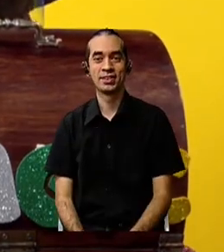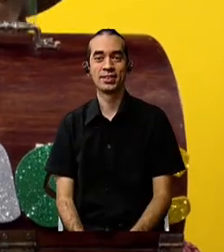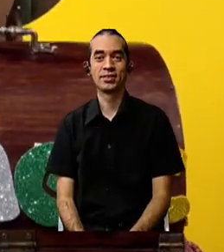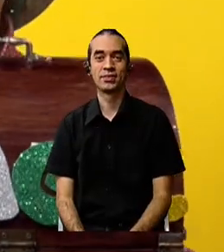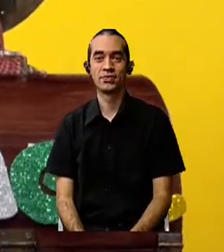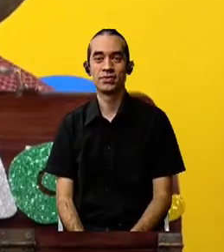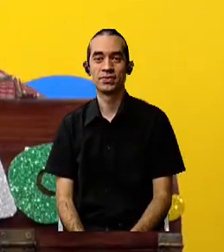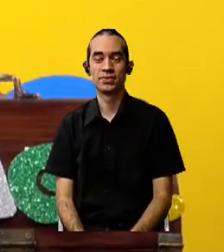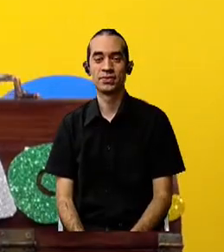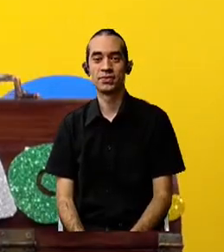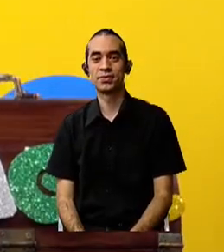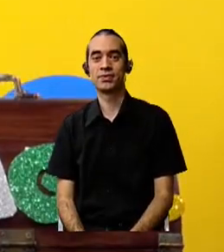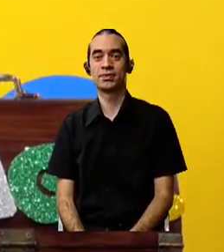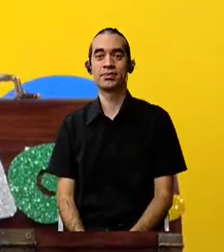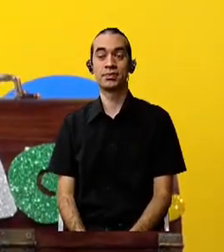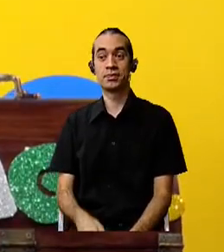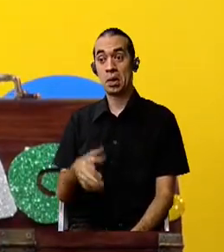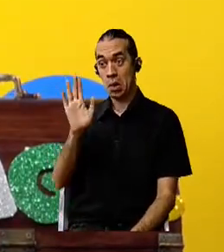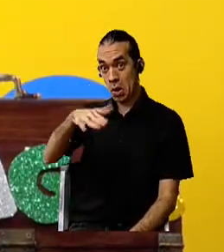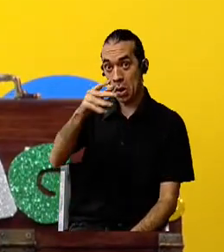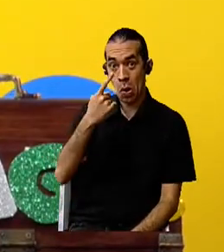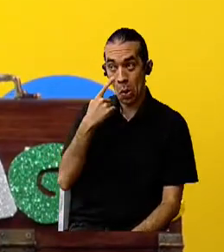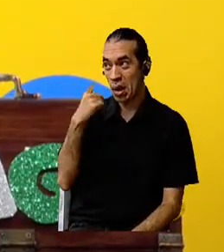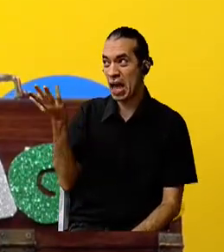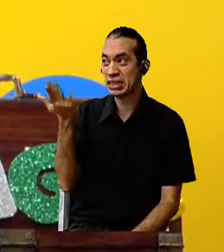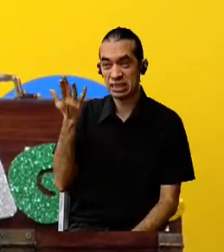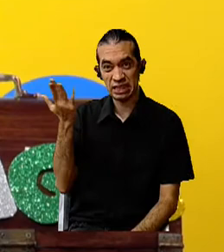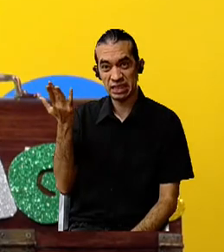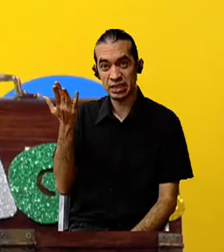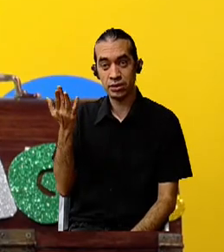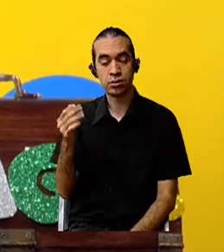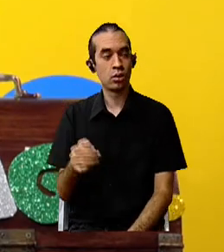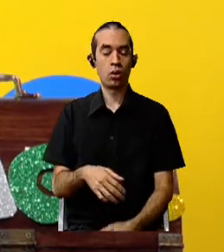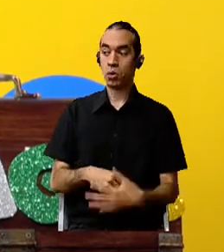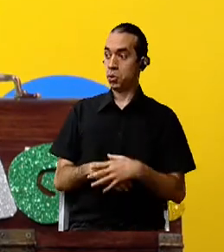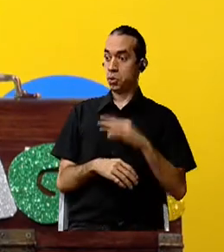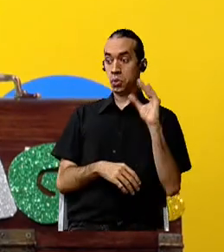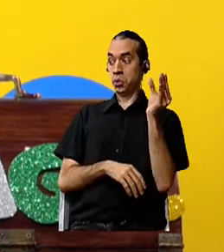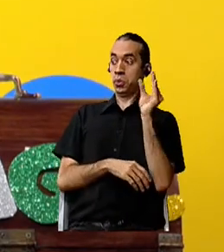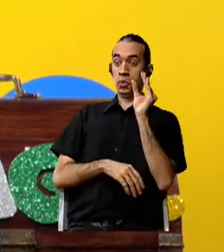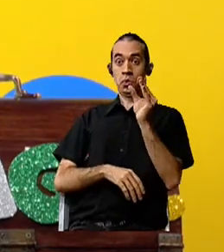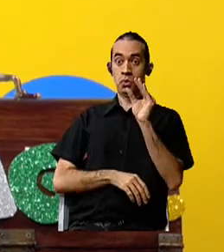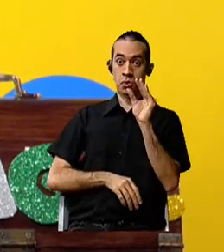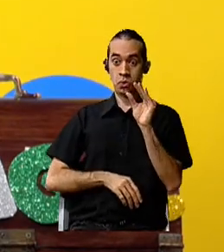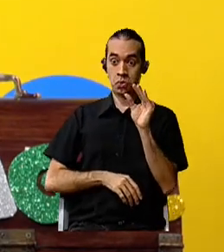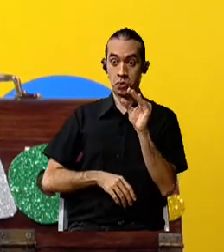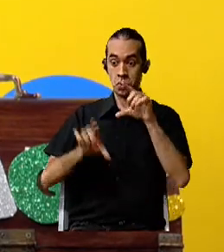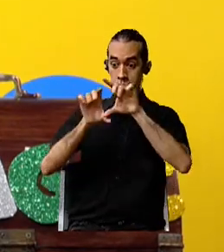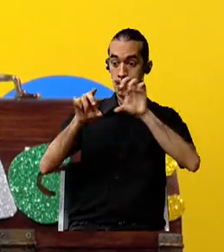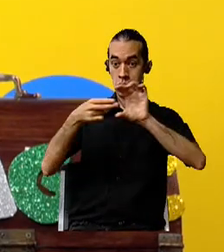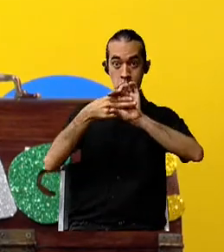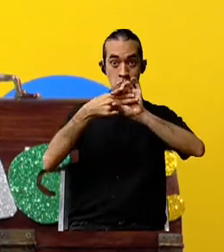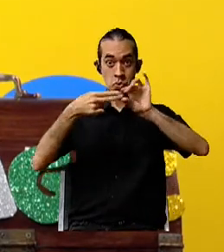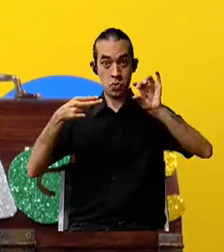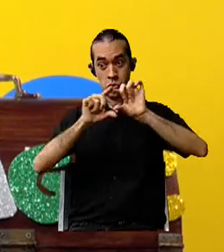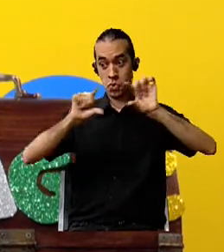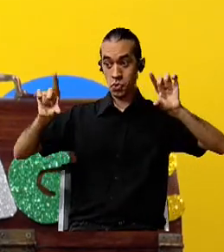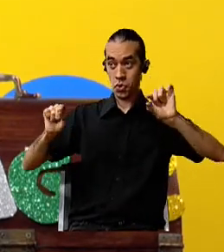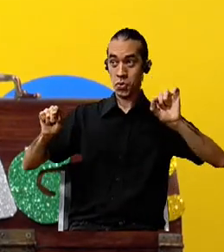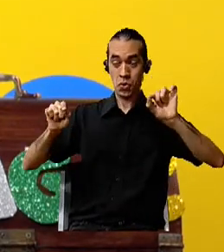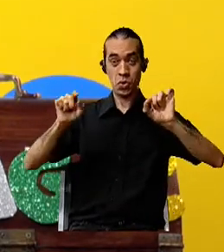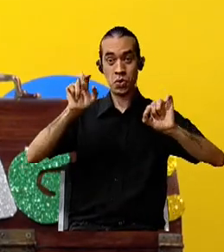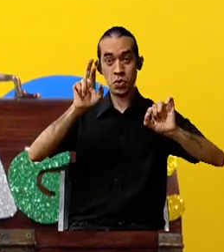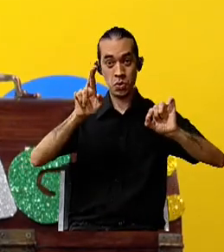Ooh. Chuli, what's this? Oh, I know, that's a ruler. Very good, that's a